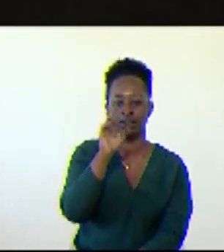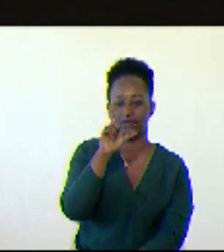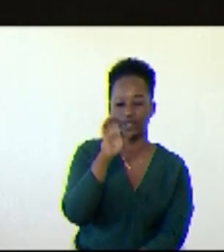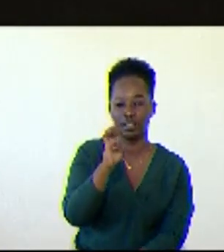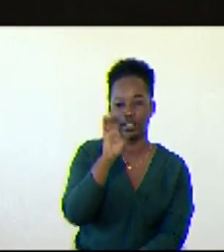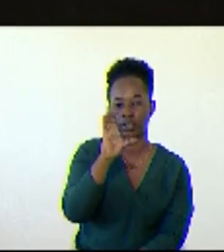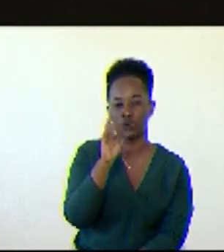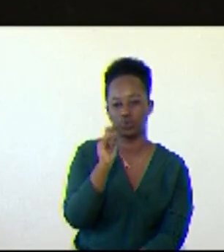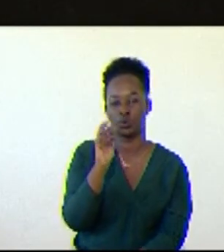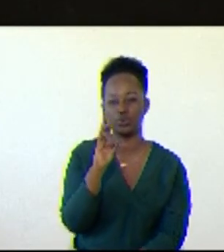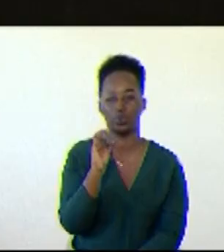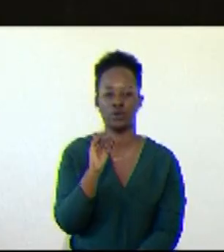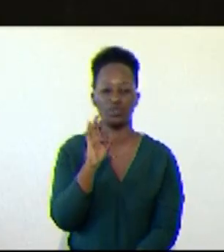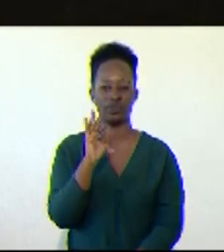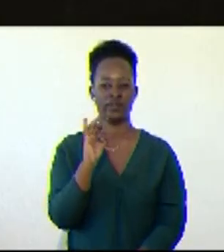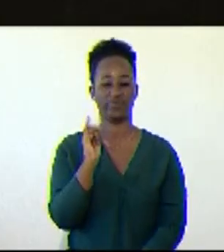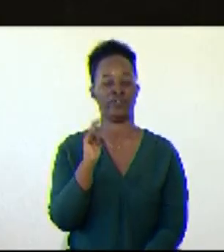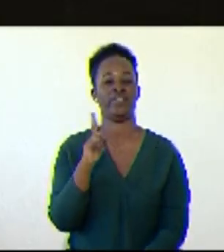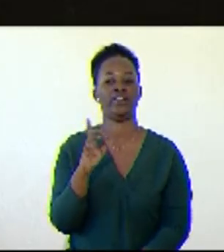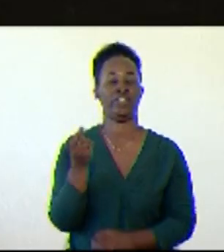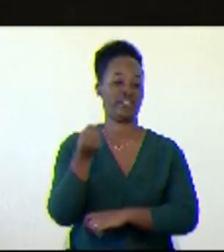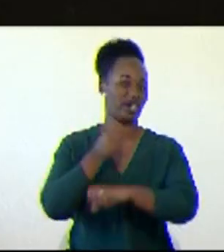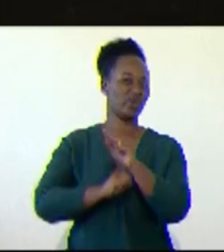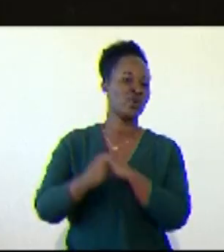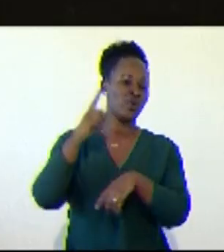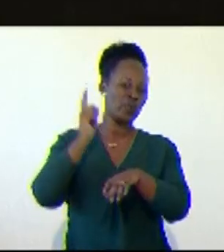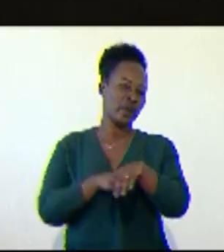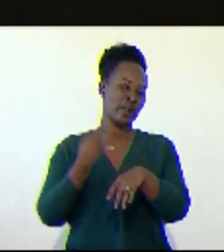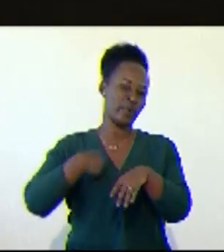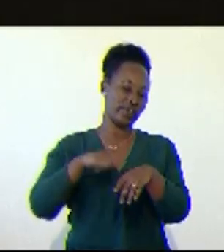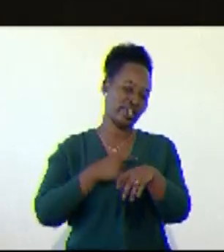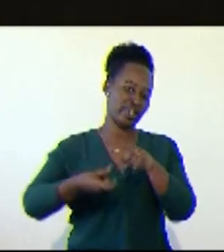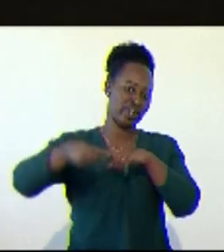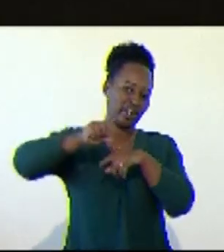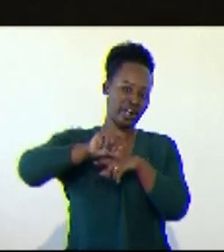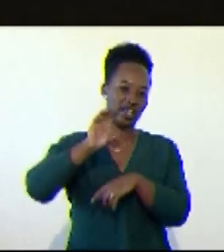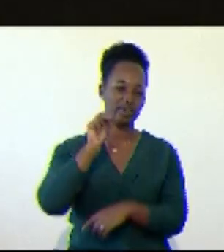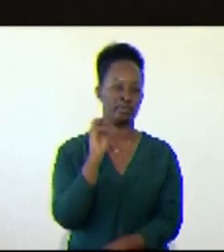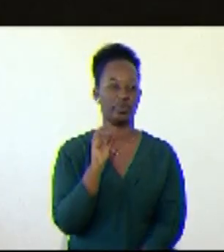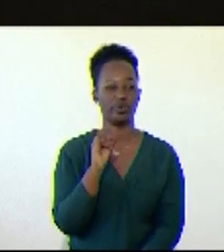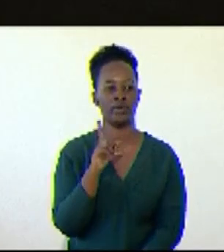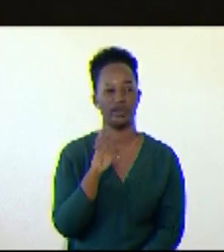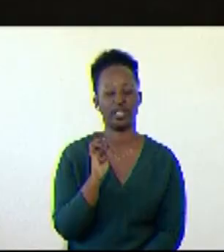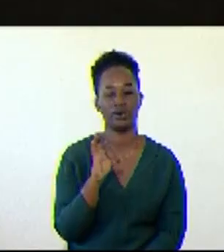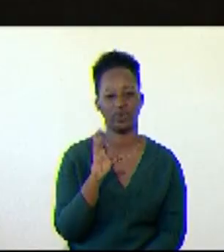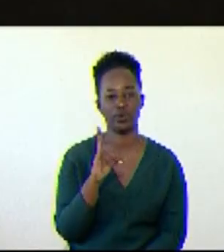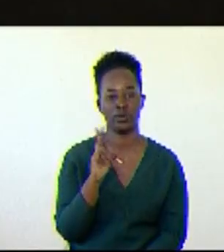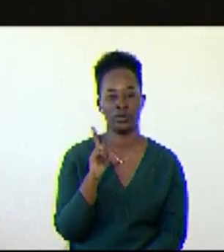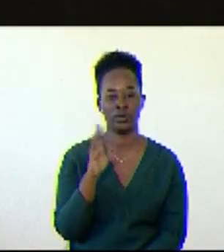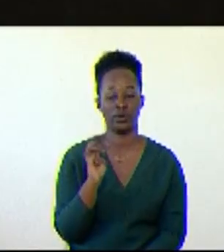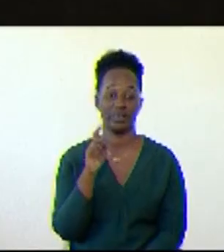reactions? When we add a molecule across the carbon-carbon double bond, it is